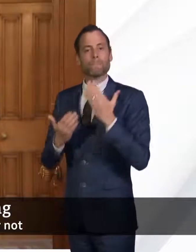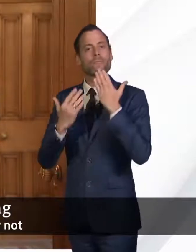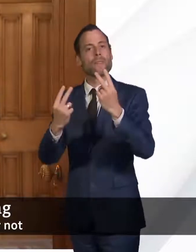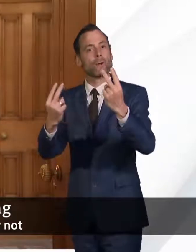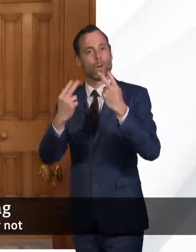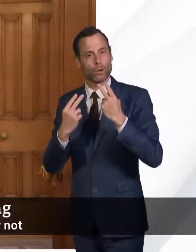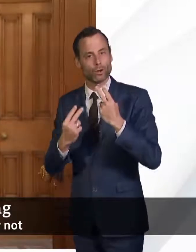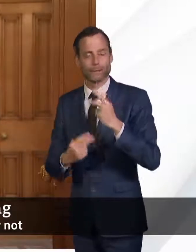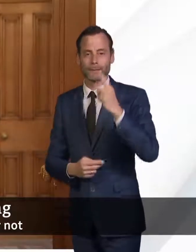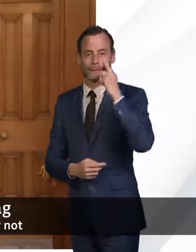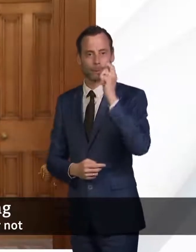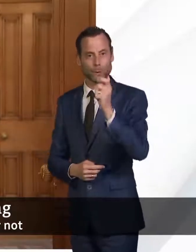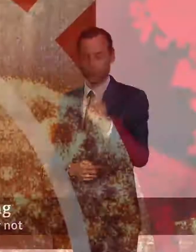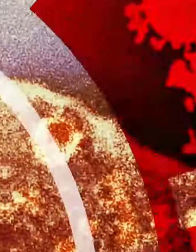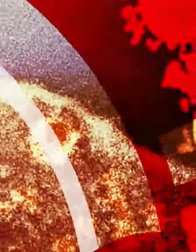and no doubt see you again soon.